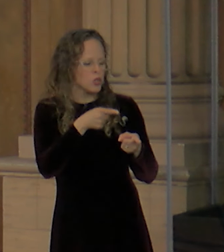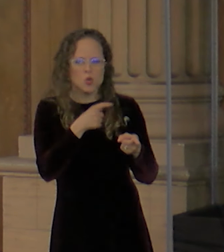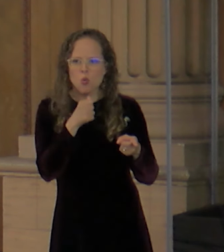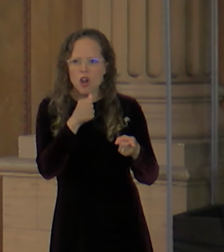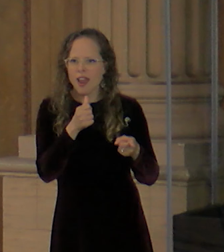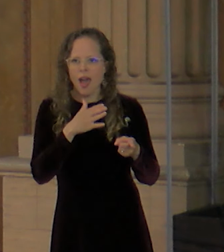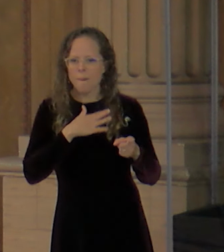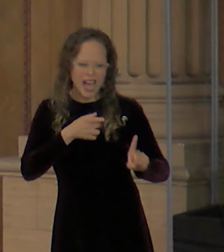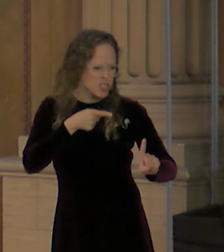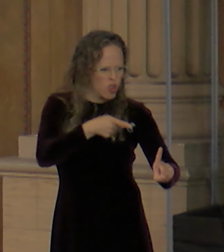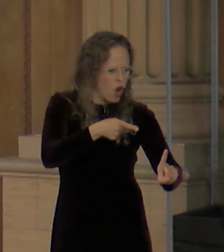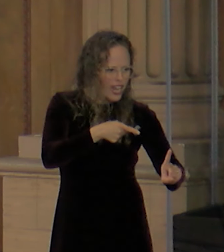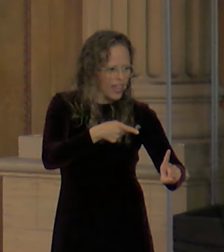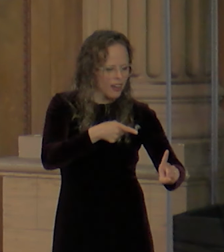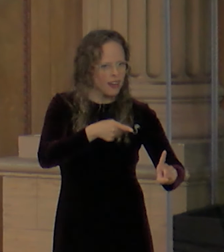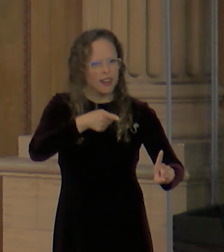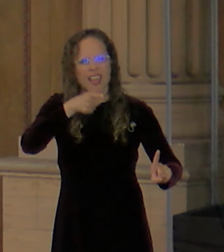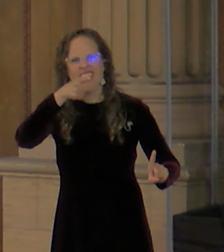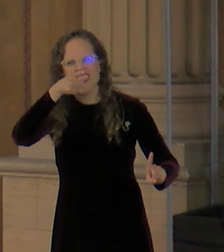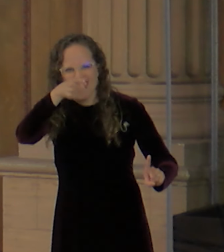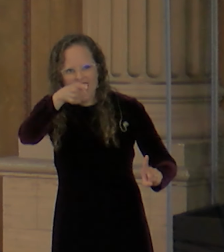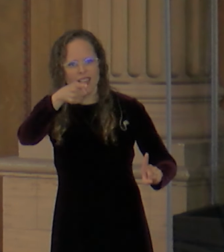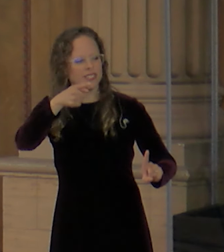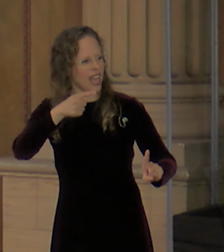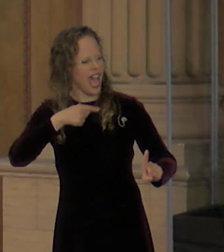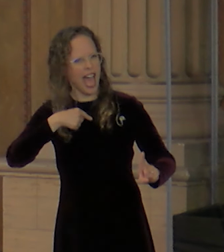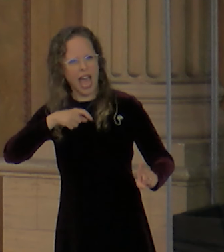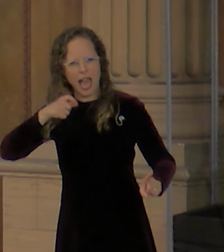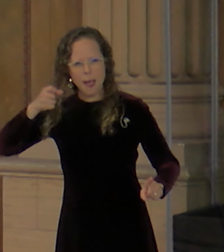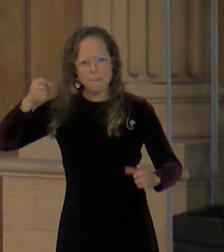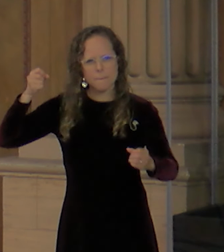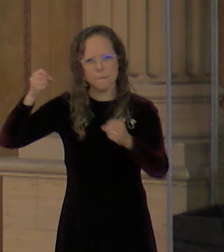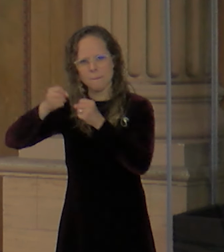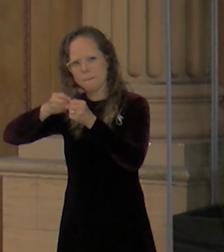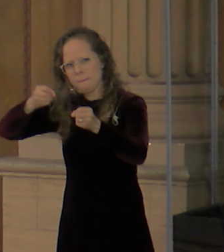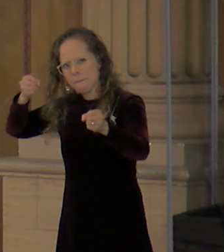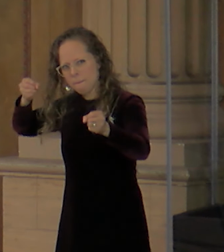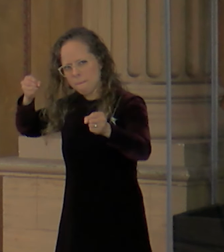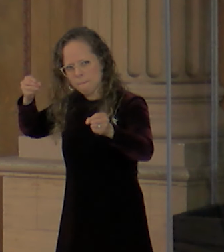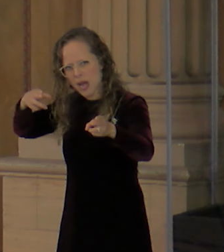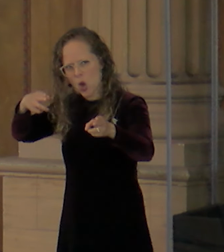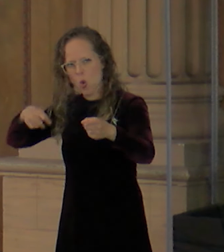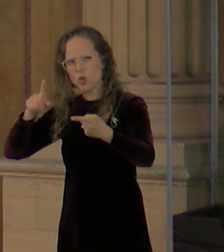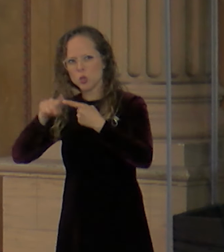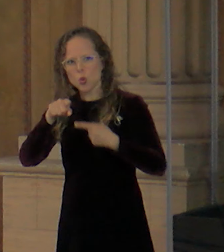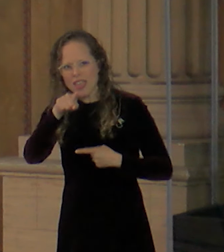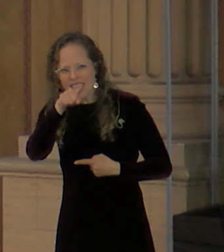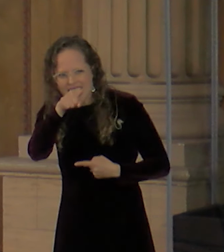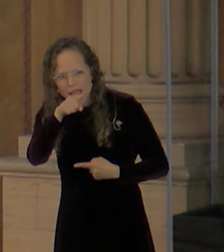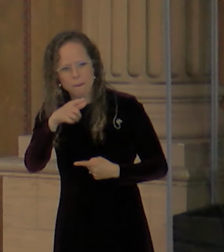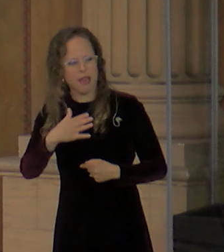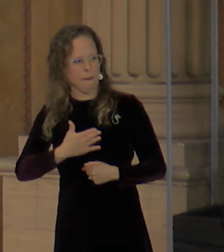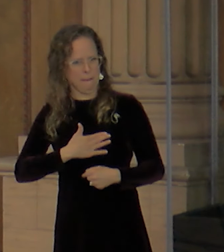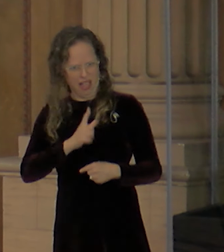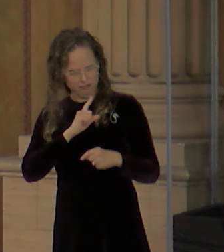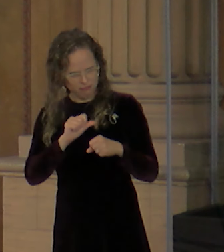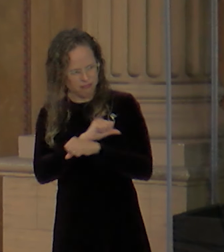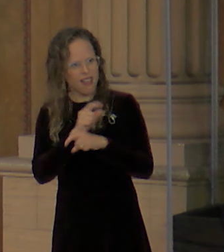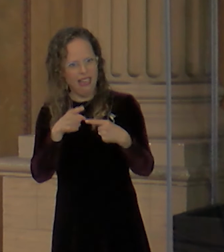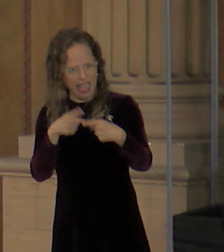Leviathan is, Satan is. He's the one I'm shooting my arrows at. He's my real enemy. He's your real